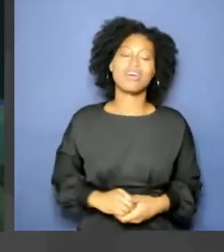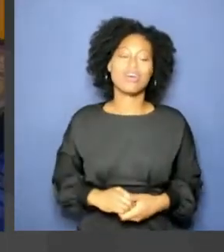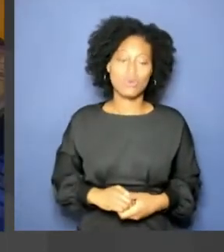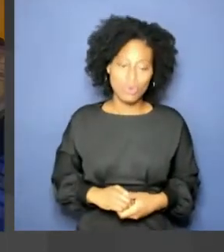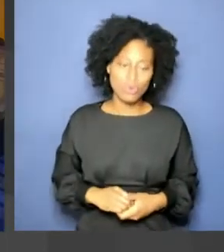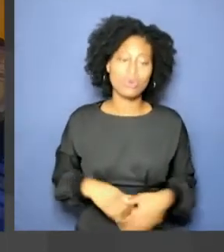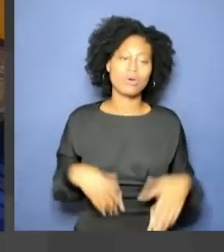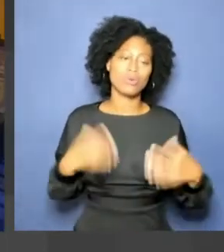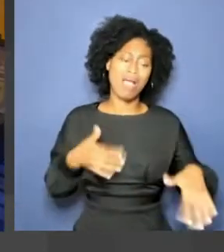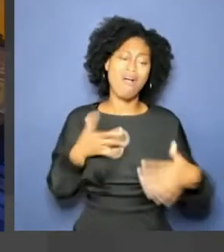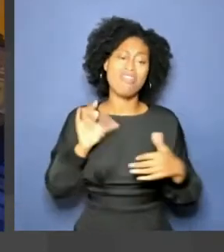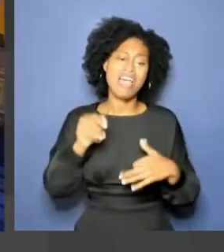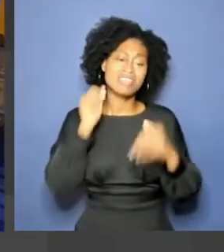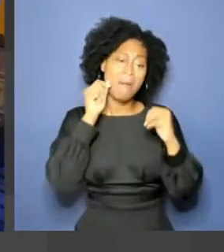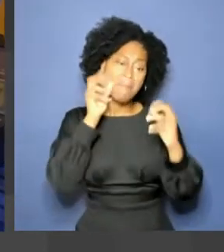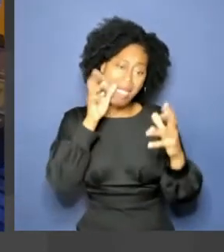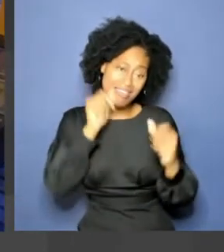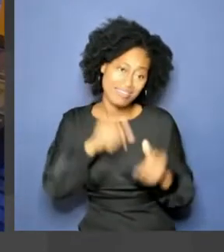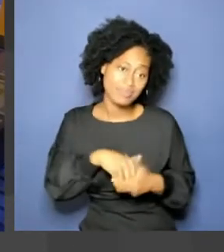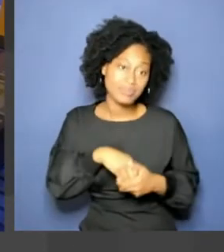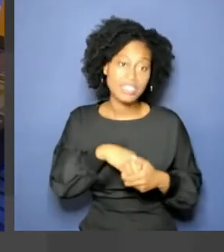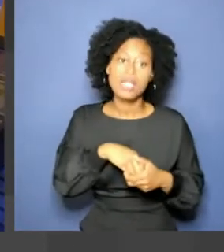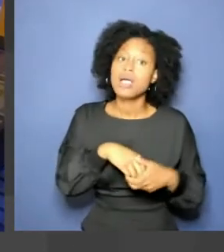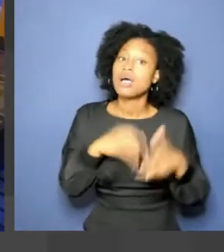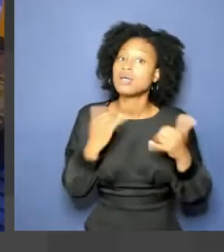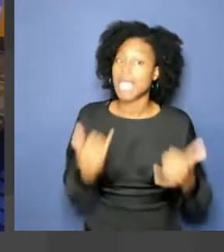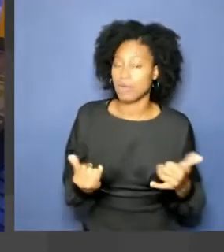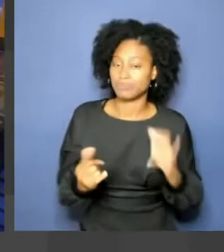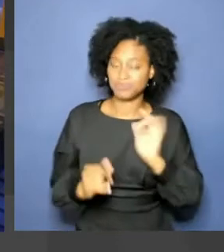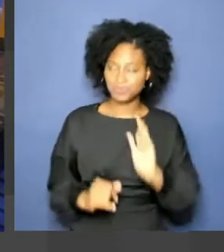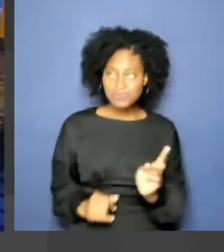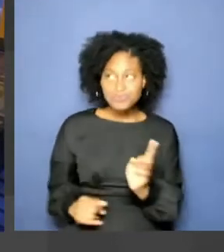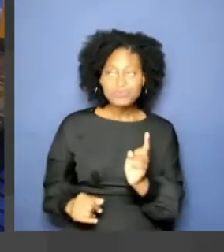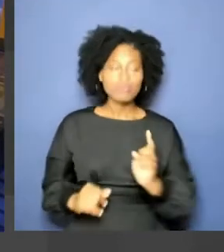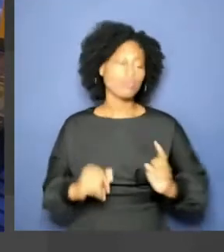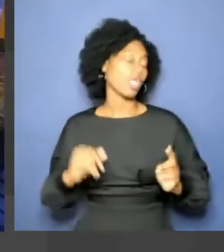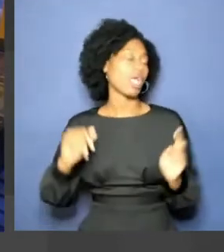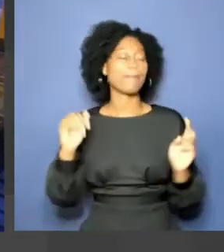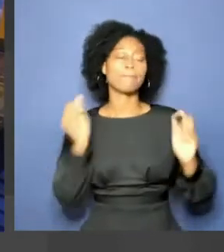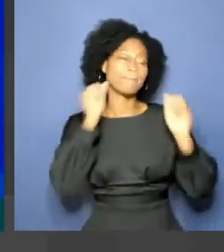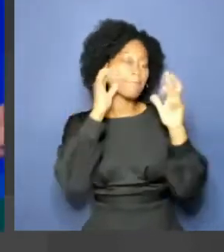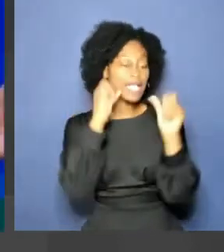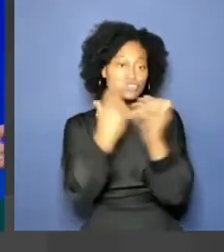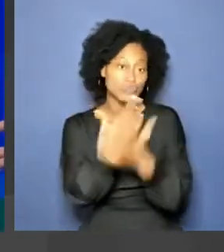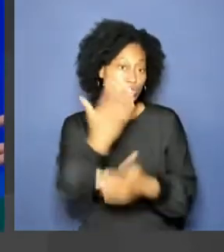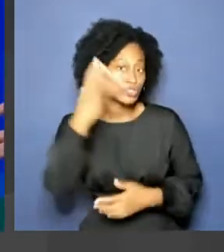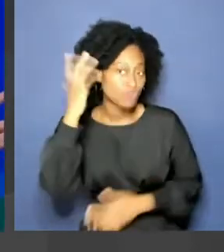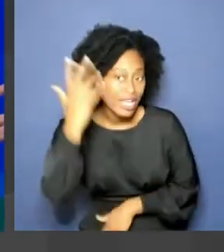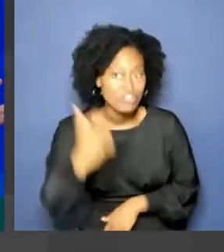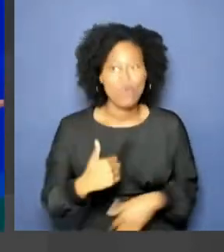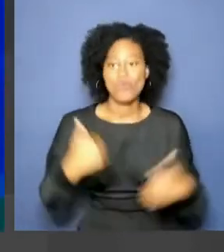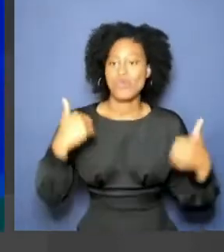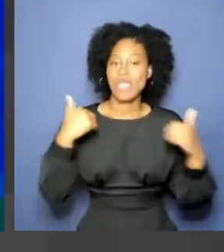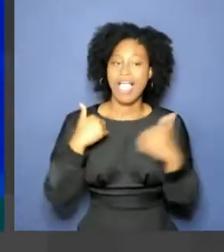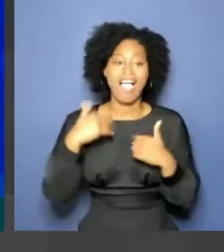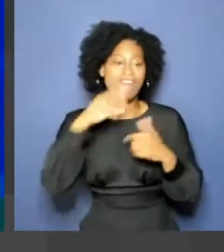absolutely amazing. Now, so we have like amazing new trees. We have mud everywhere.